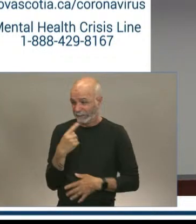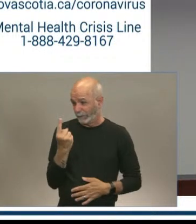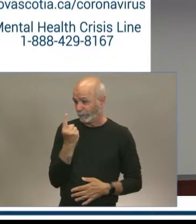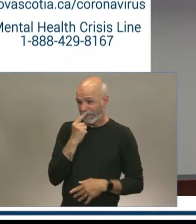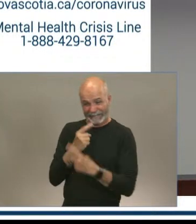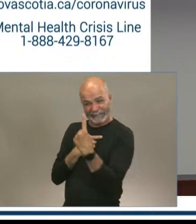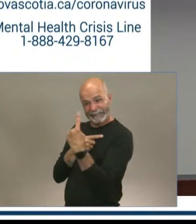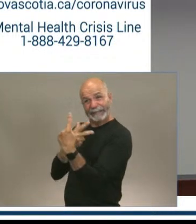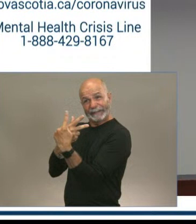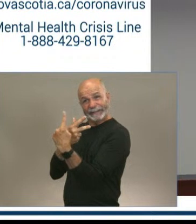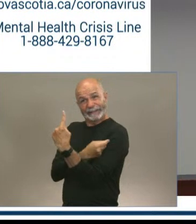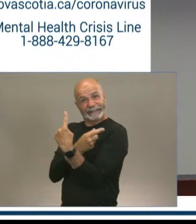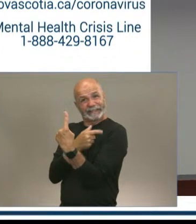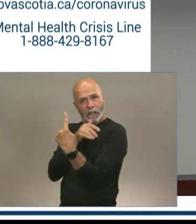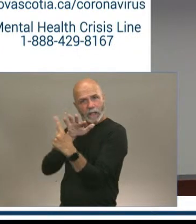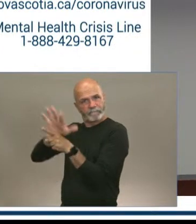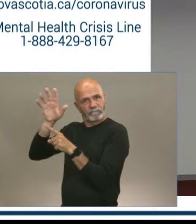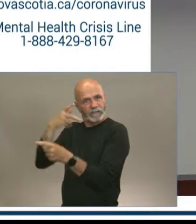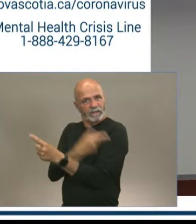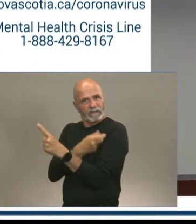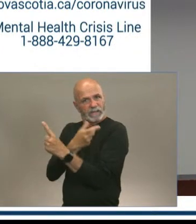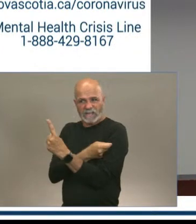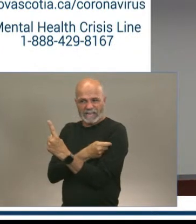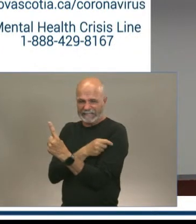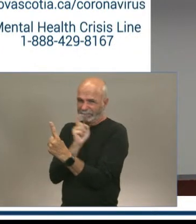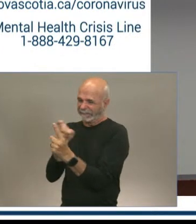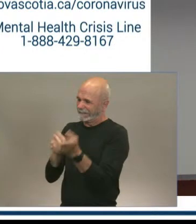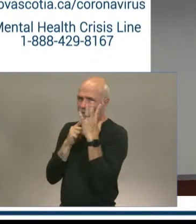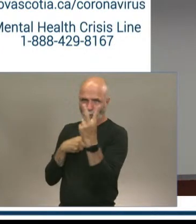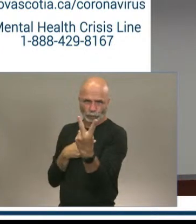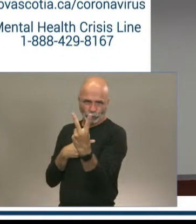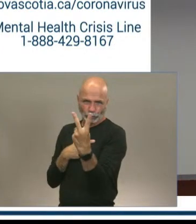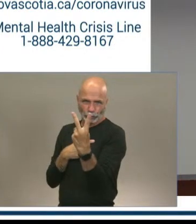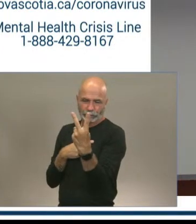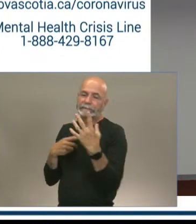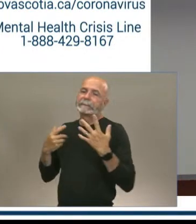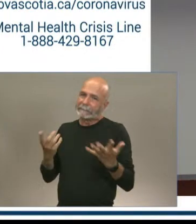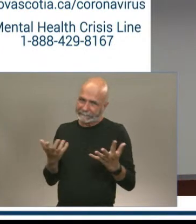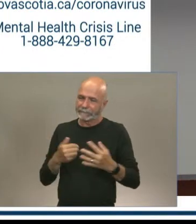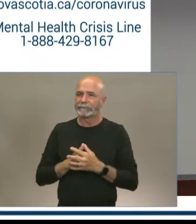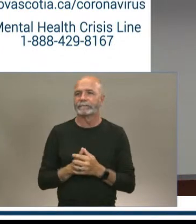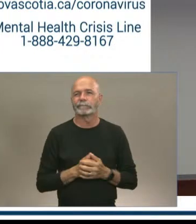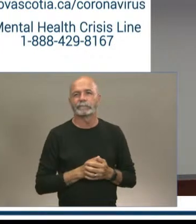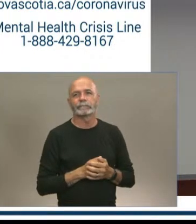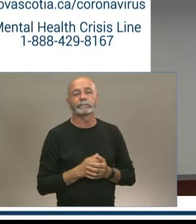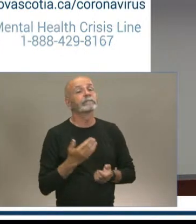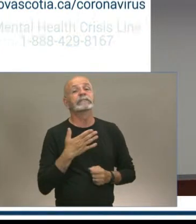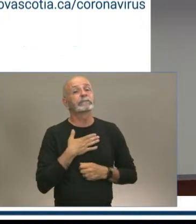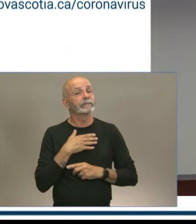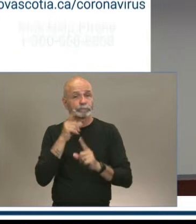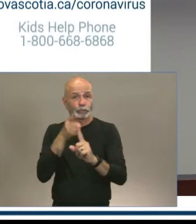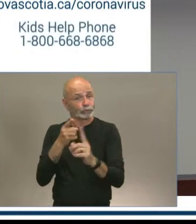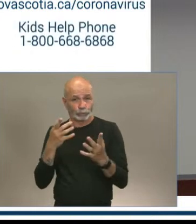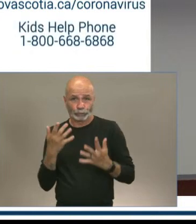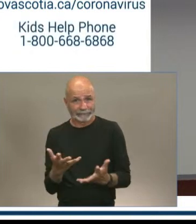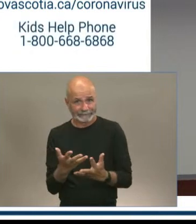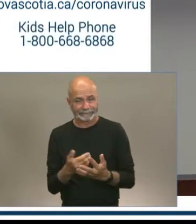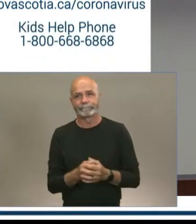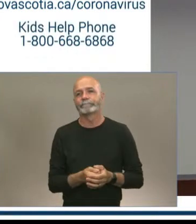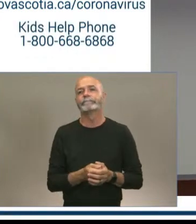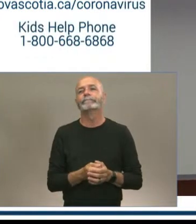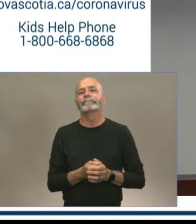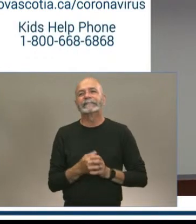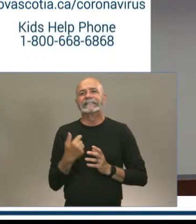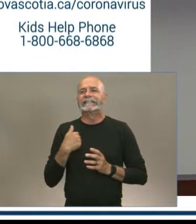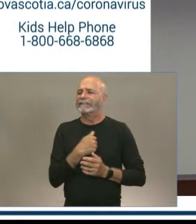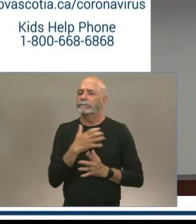protected. For the other variants and the Delta variant, it can be no vaccine as well. The point is that the way we continue to push back